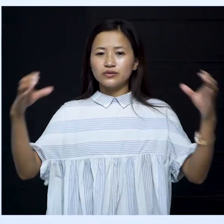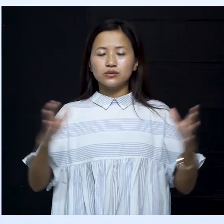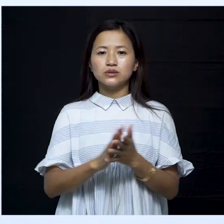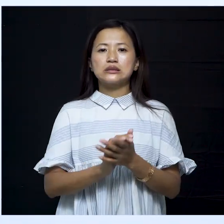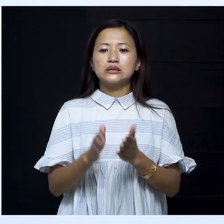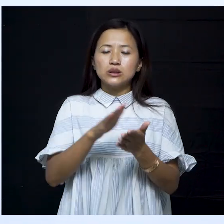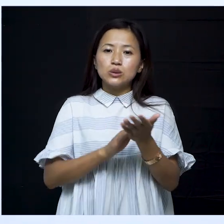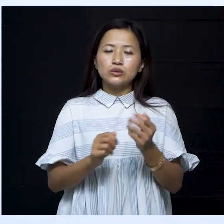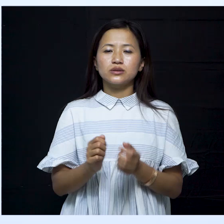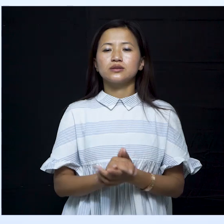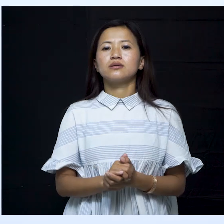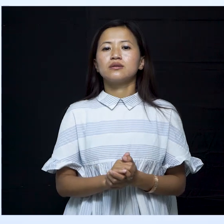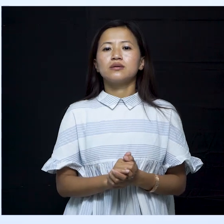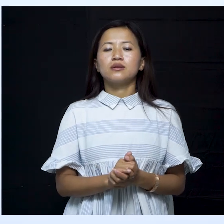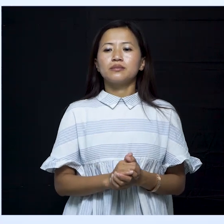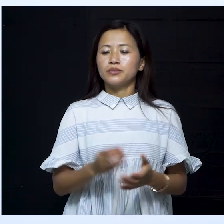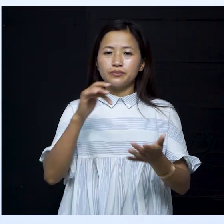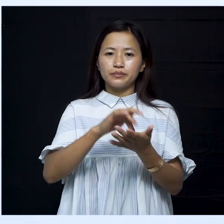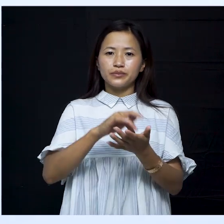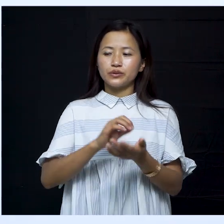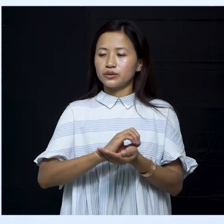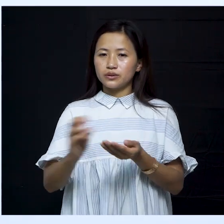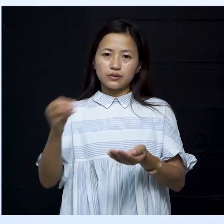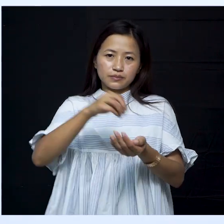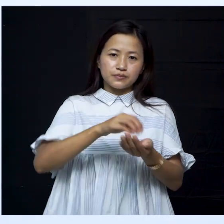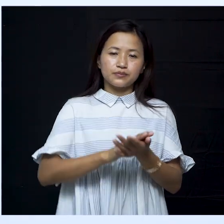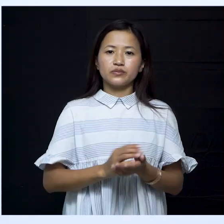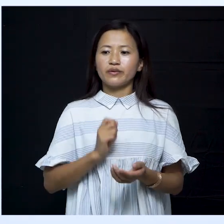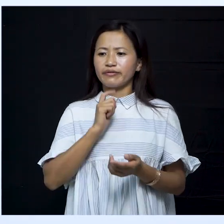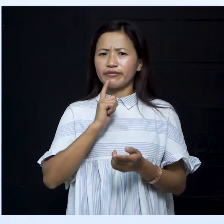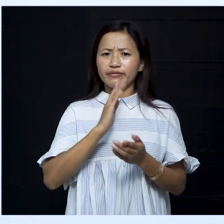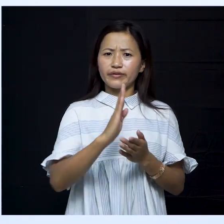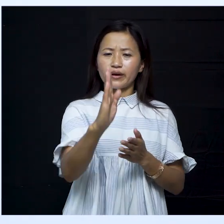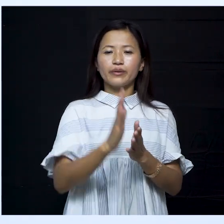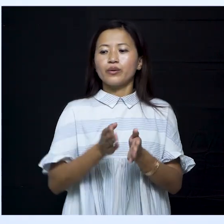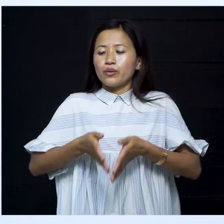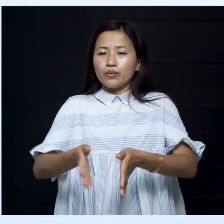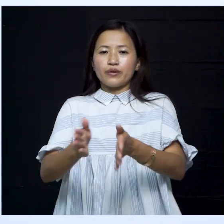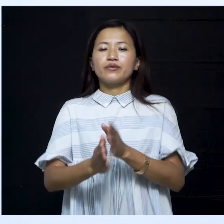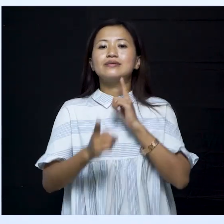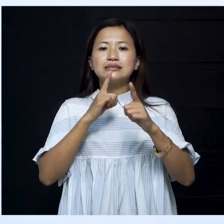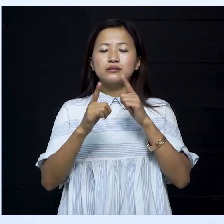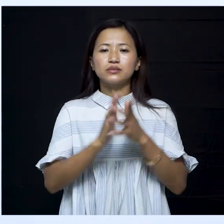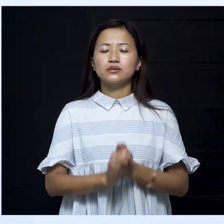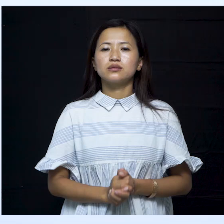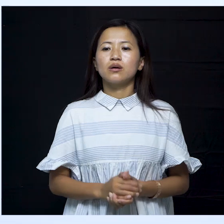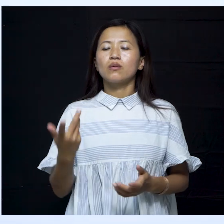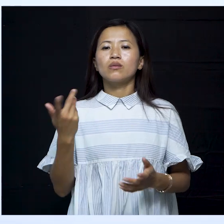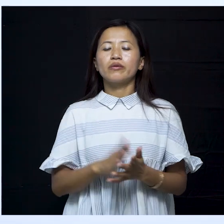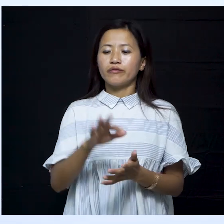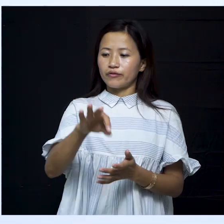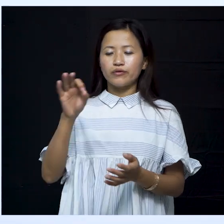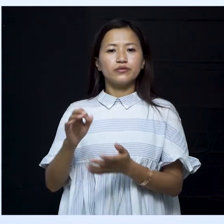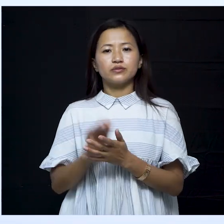is being replaced with a direct way of speaking, saying exactly what you want to say, or you will